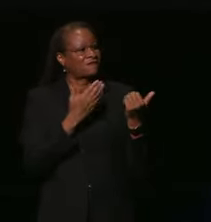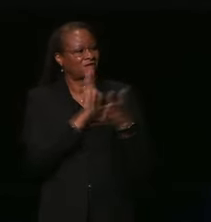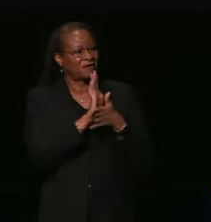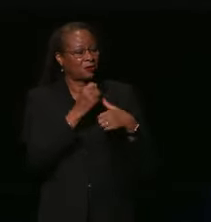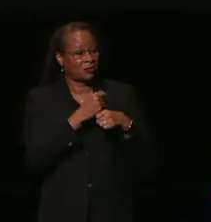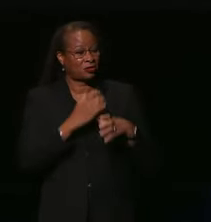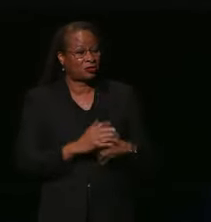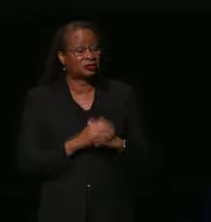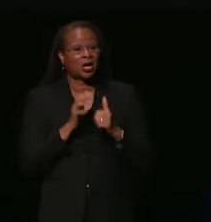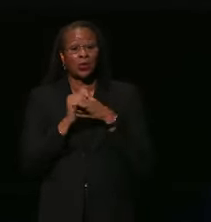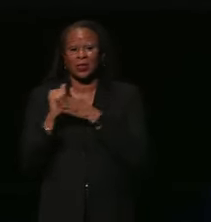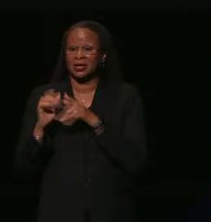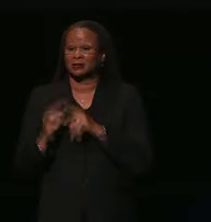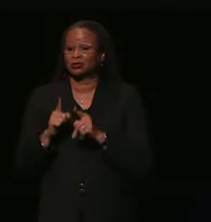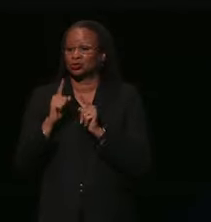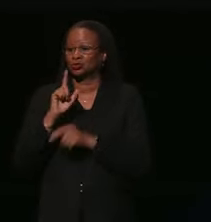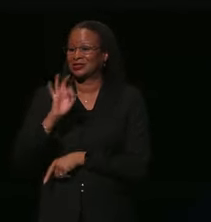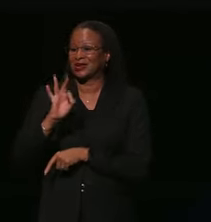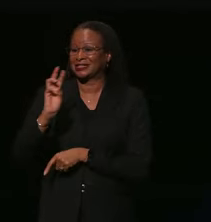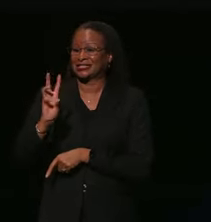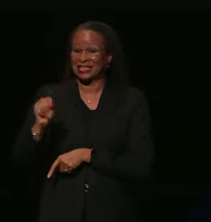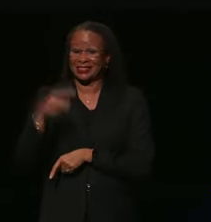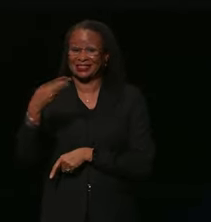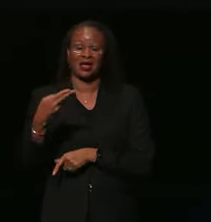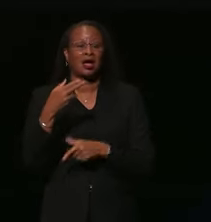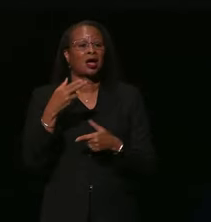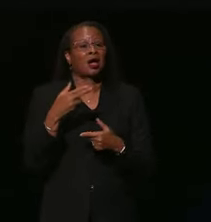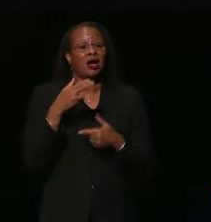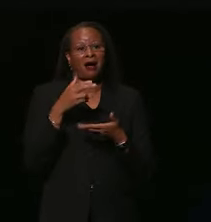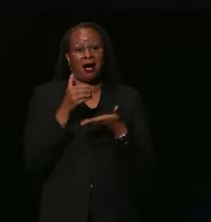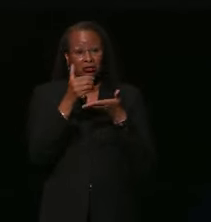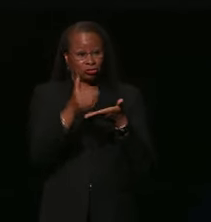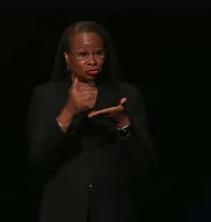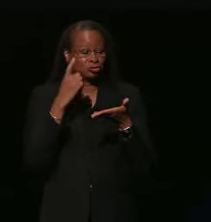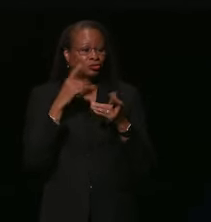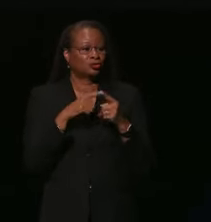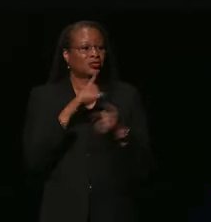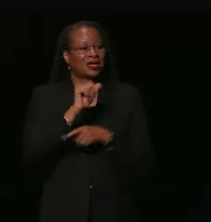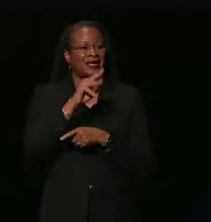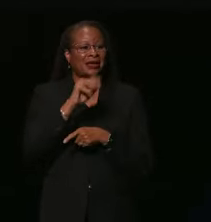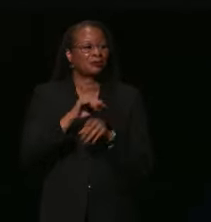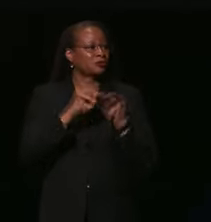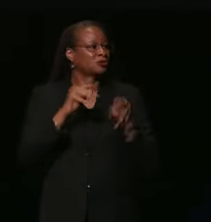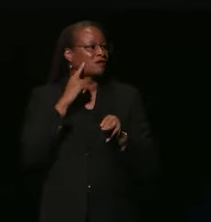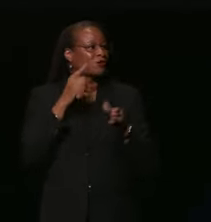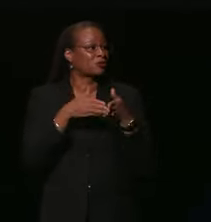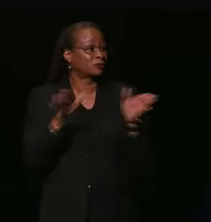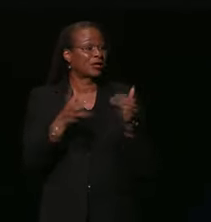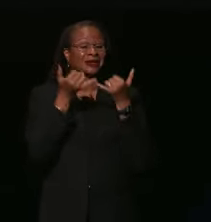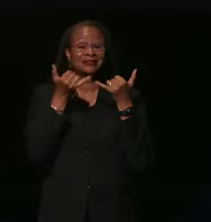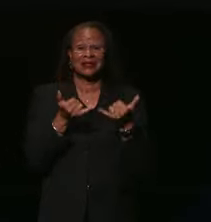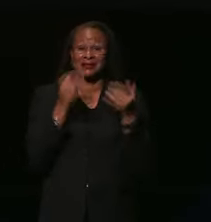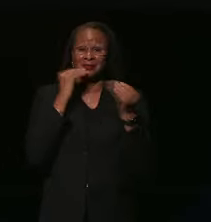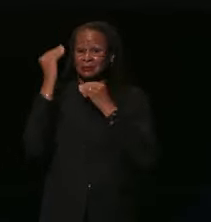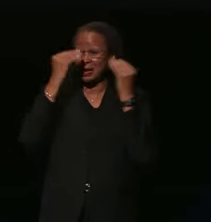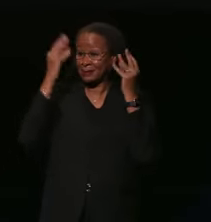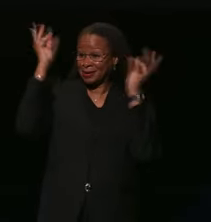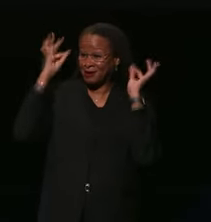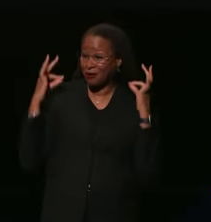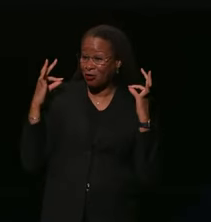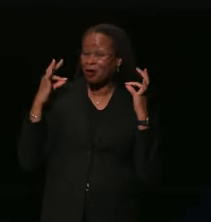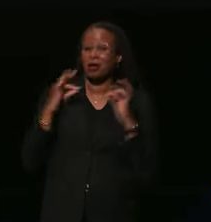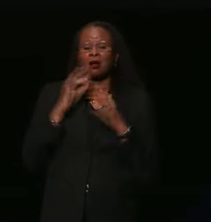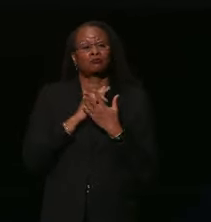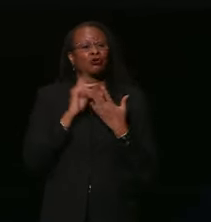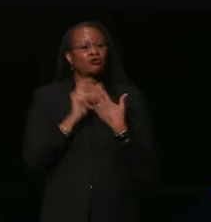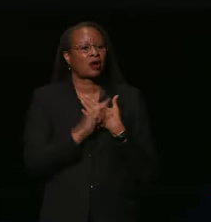the lead up to the 96 Oscars to the Academy Museum for the Public. Today's makeup and hairstyling program caps